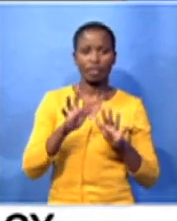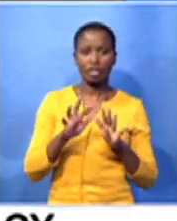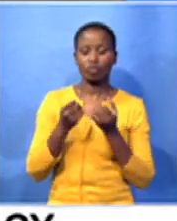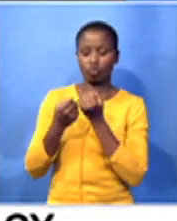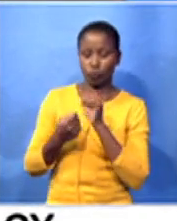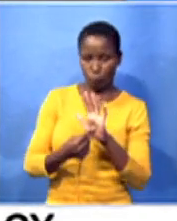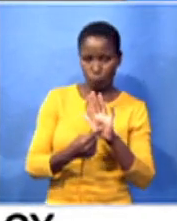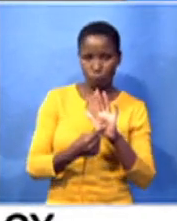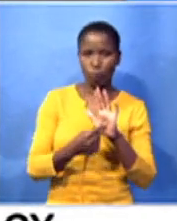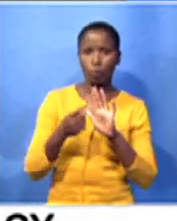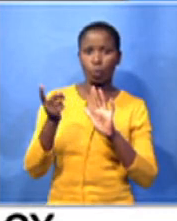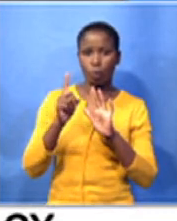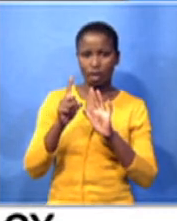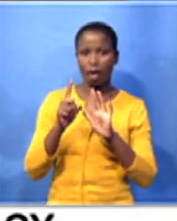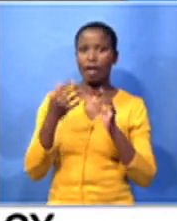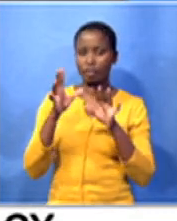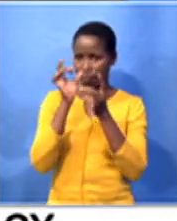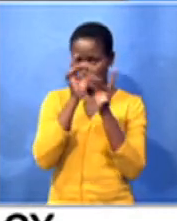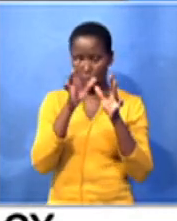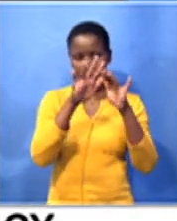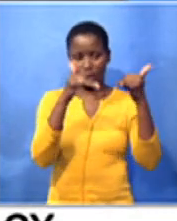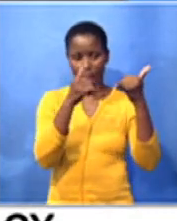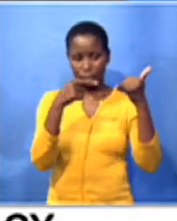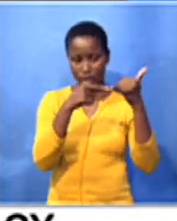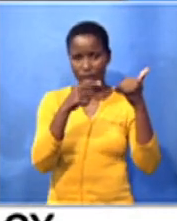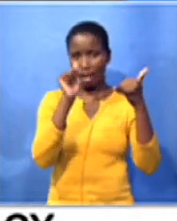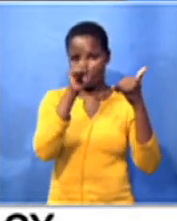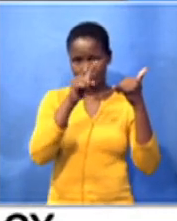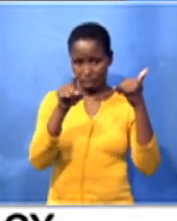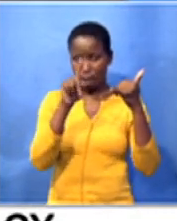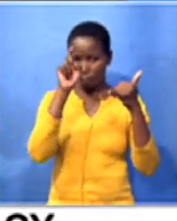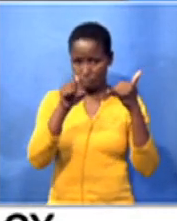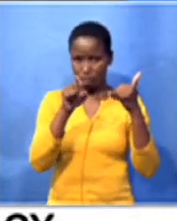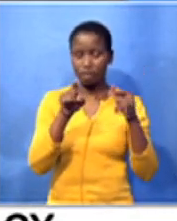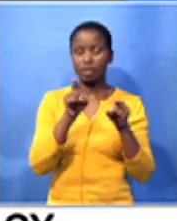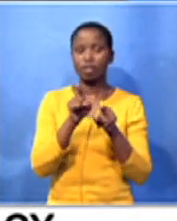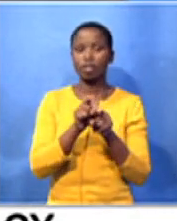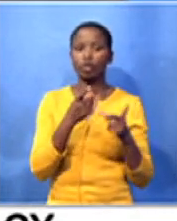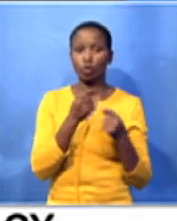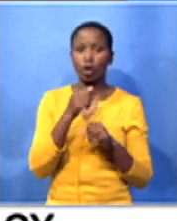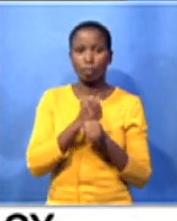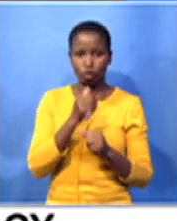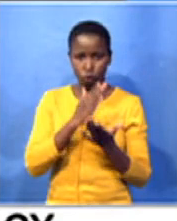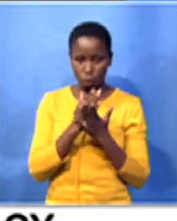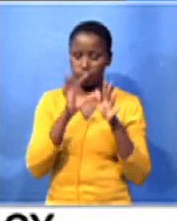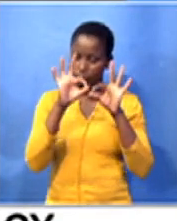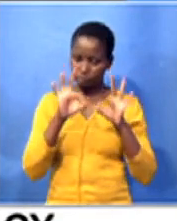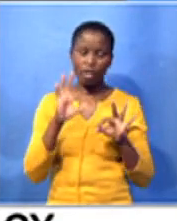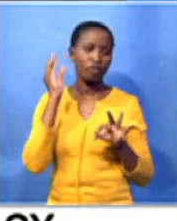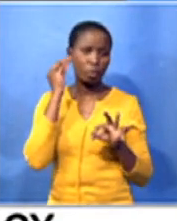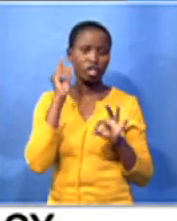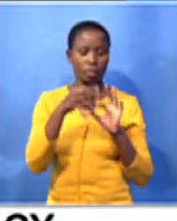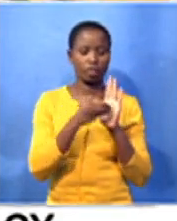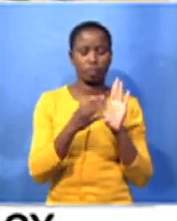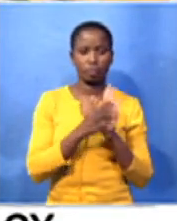showed that essentially told the company they better get back with the DSMB and make sure the correct data get put into a